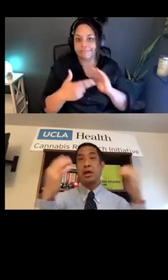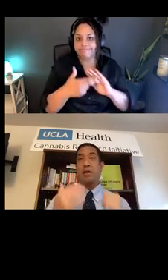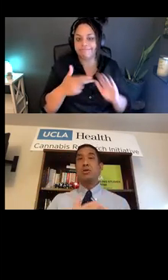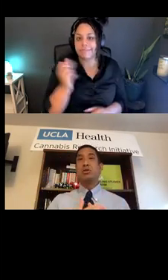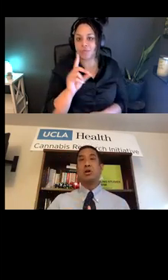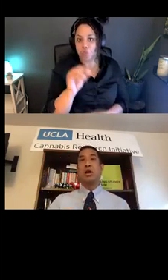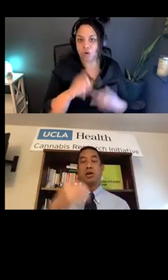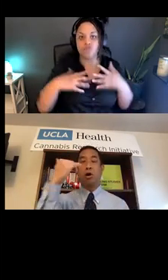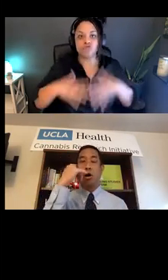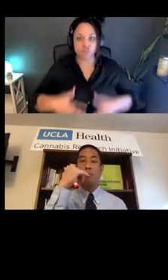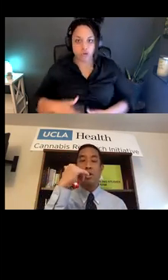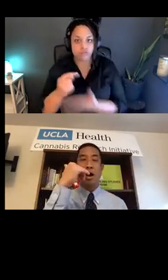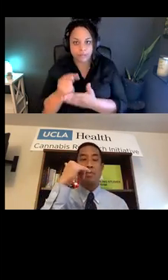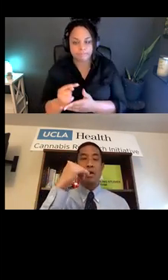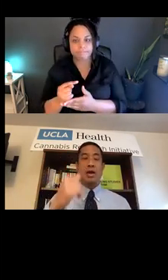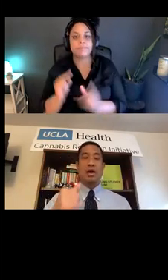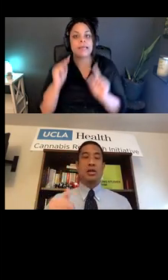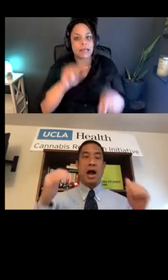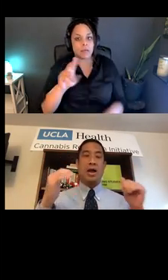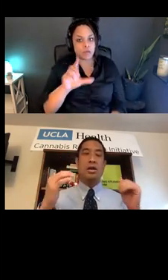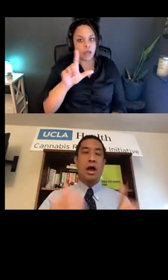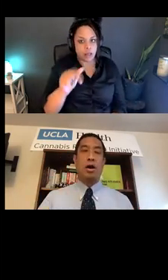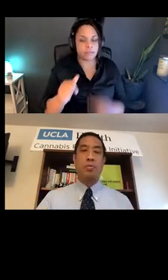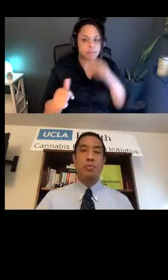He came to UCLA, he called me up, and he